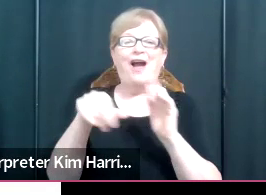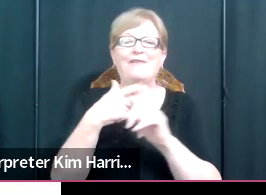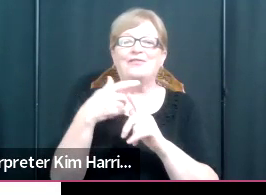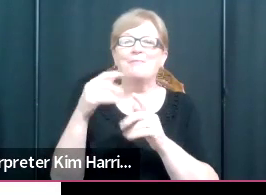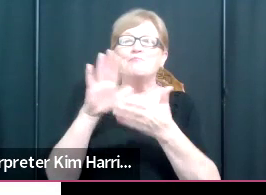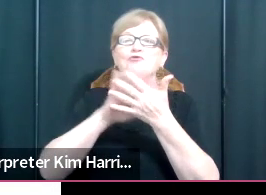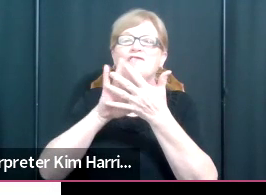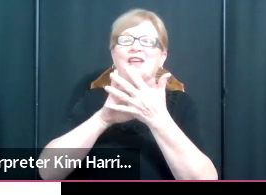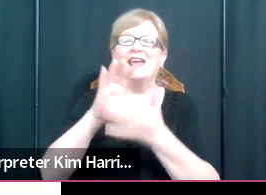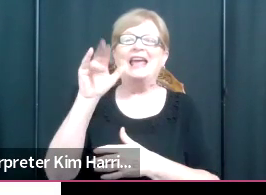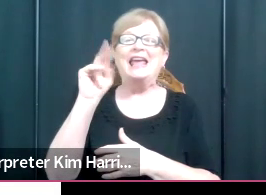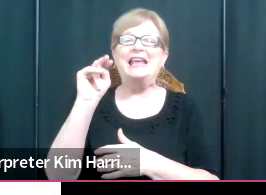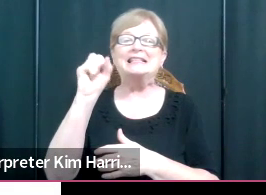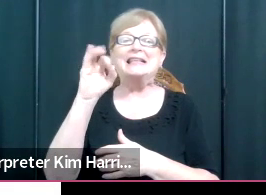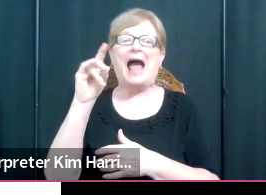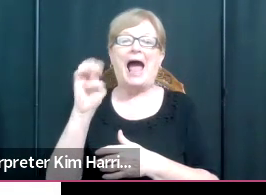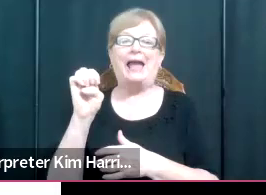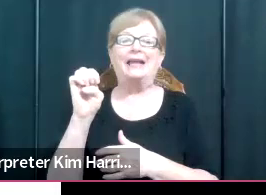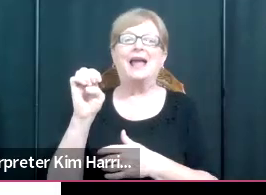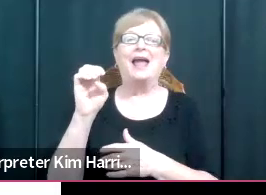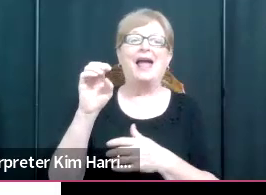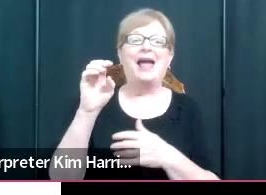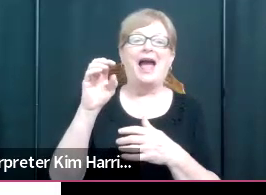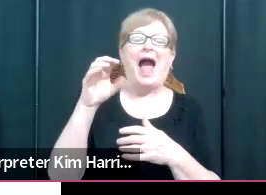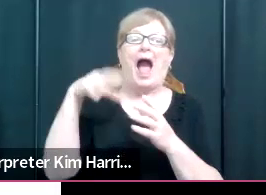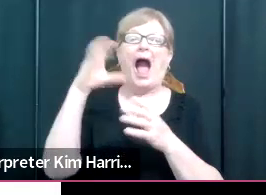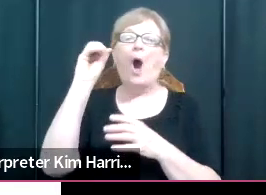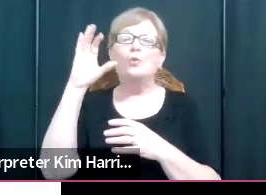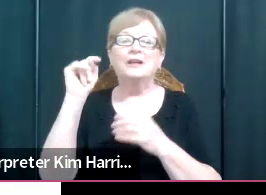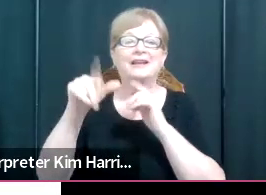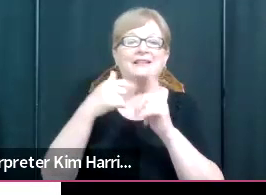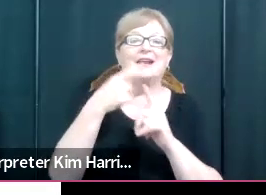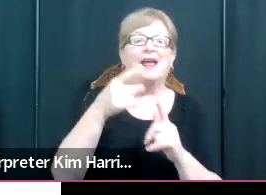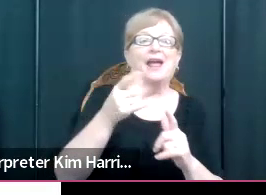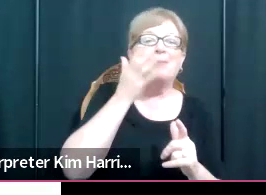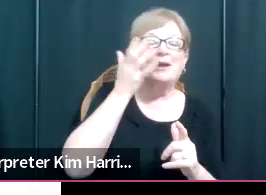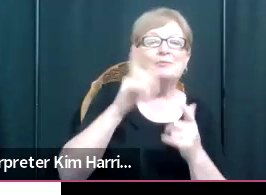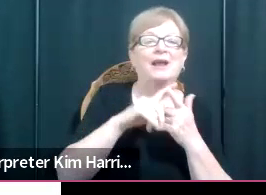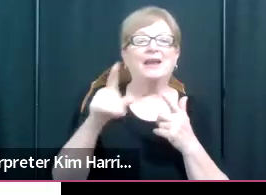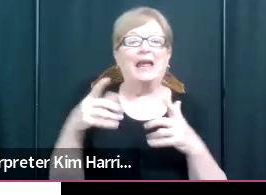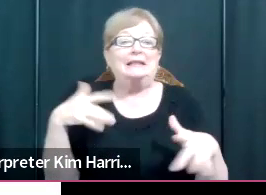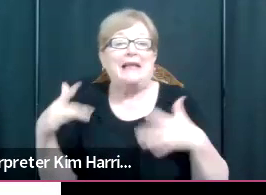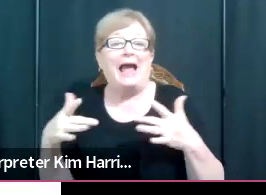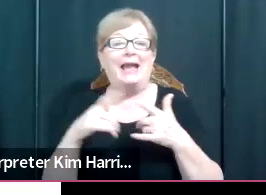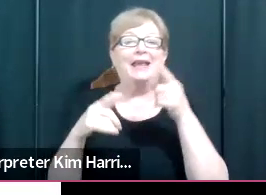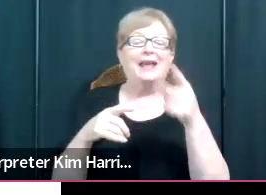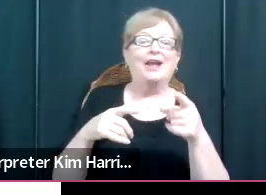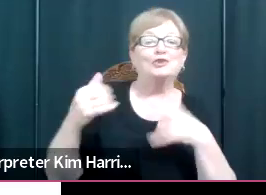sadness, joy, embarrassment, anger, anxiety,